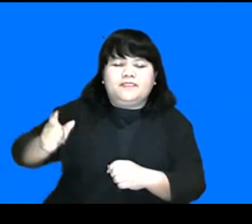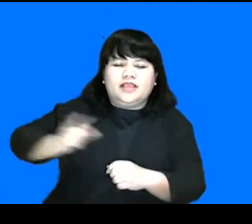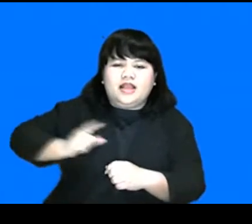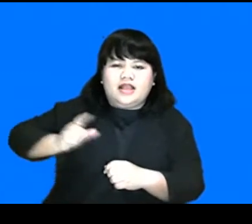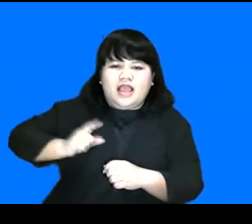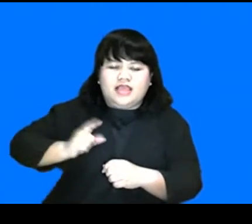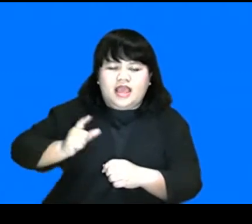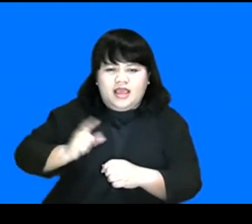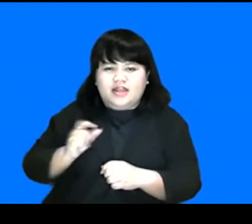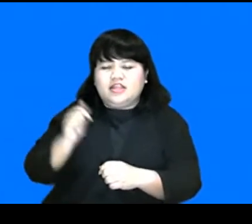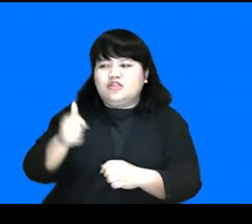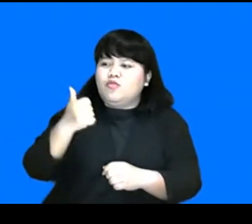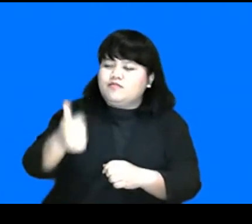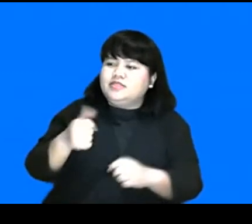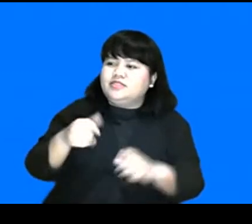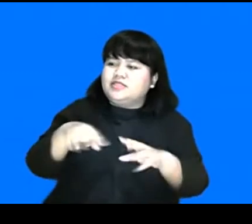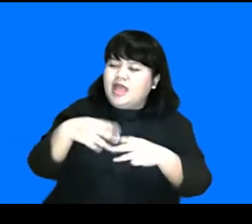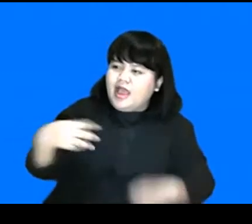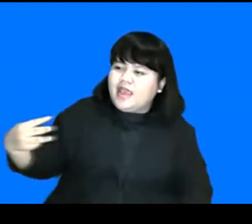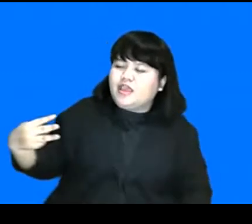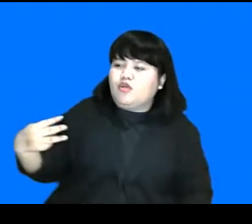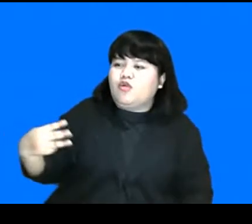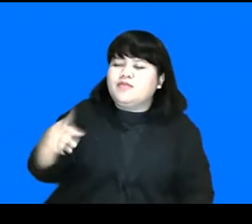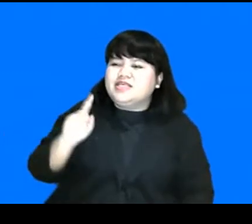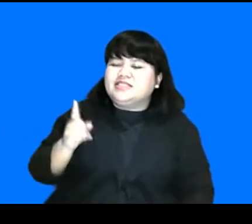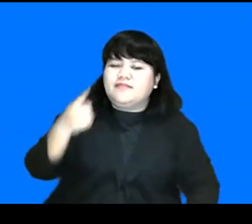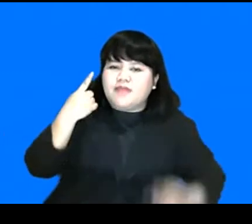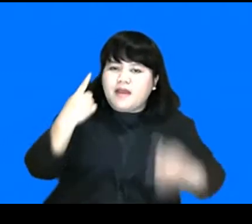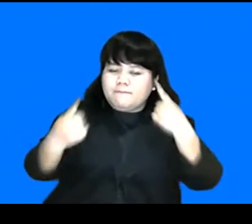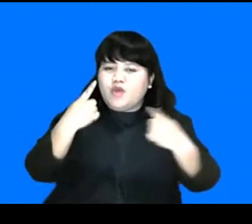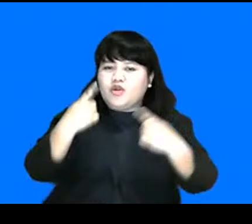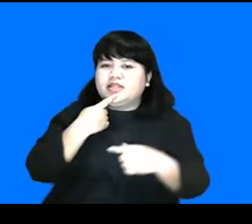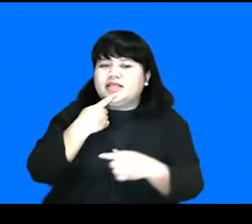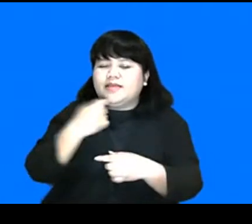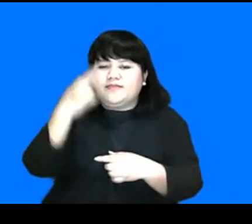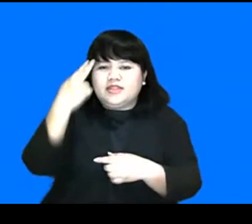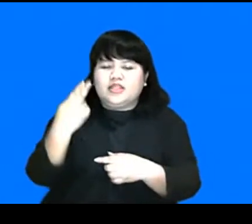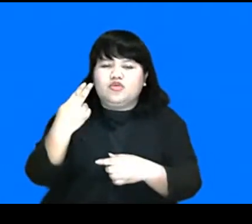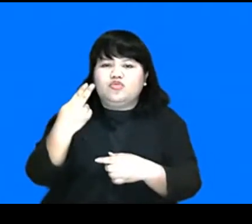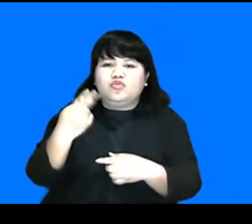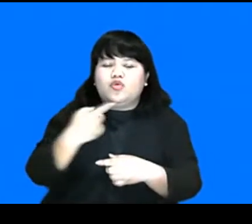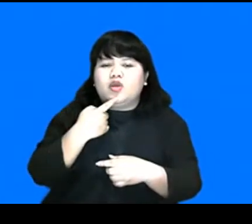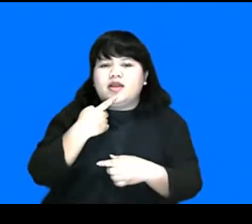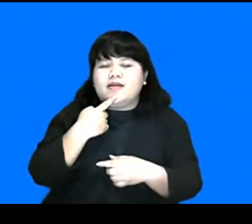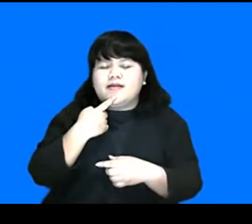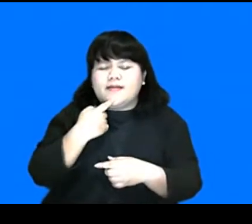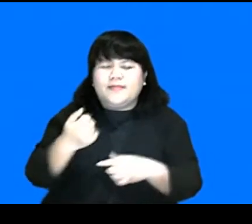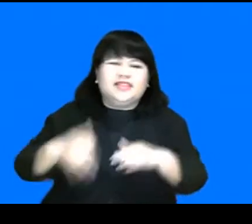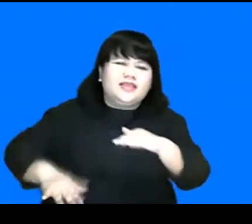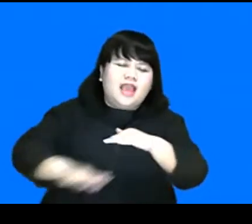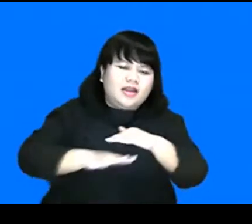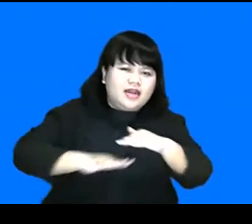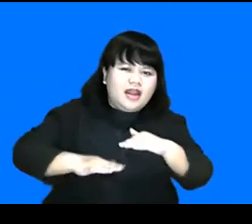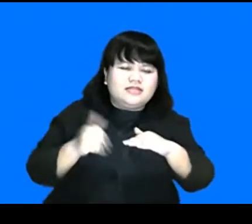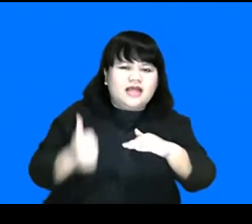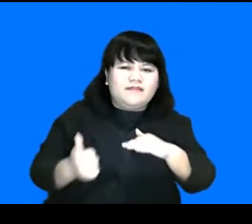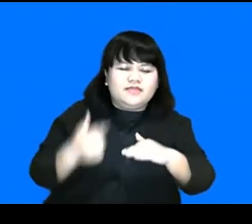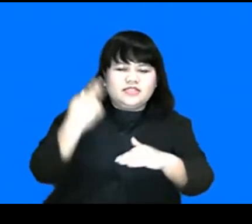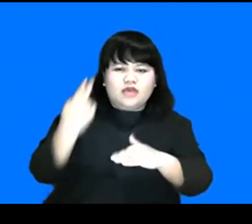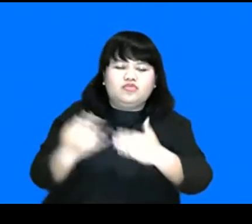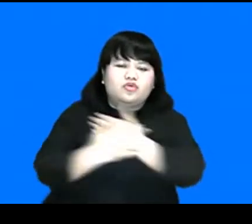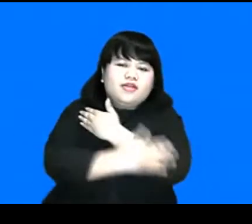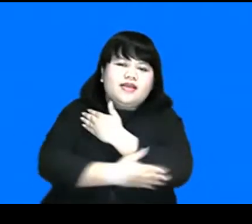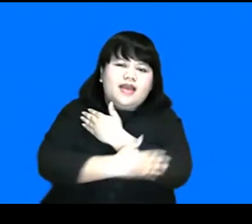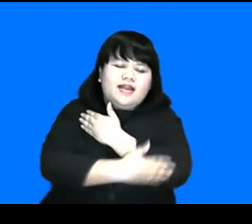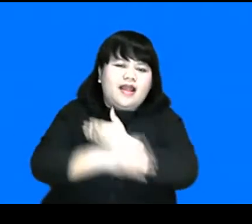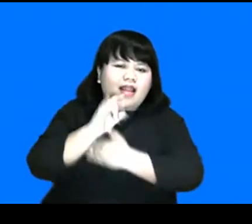spent for basic needs and none of it will be flown to other countries, to invest in other countries. Yeah. So, yeah. Thank you so much. I